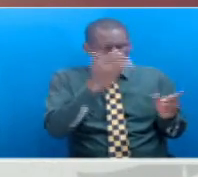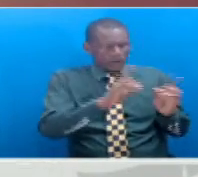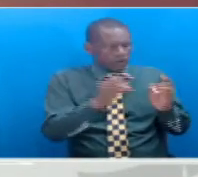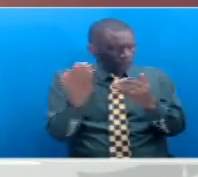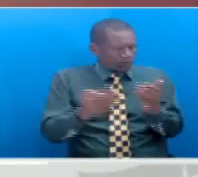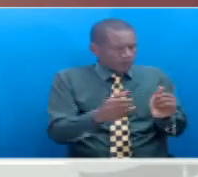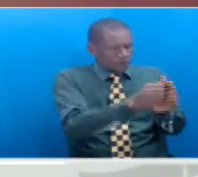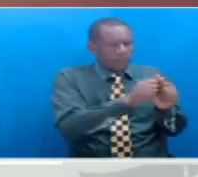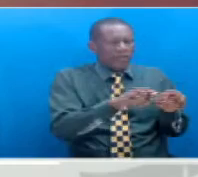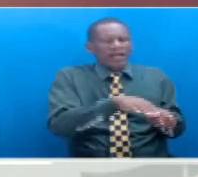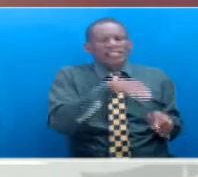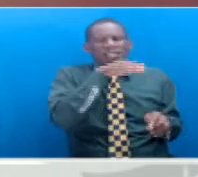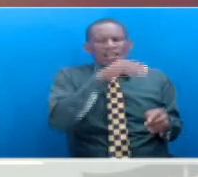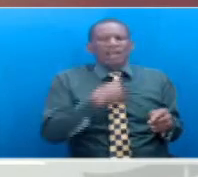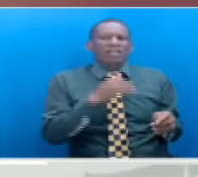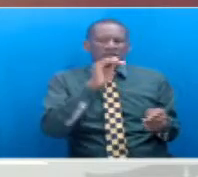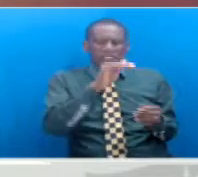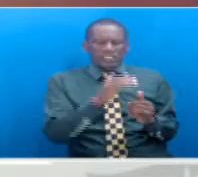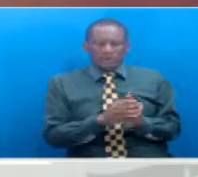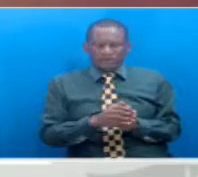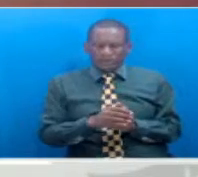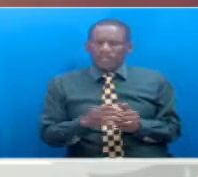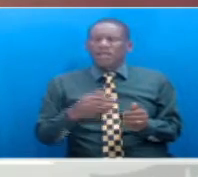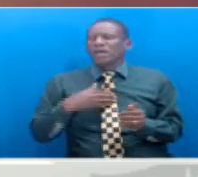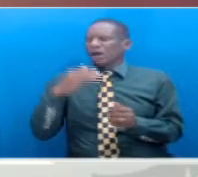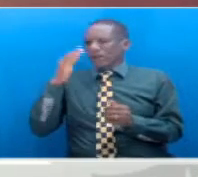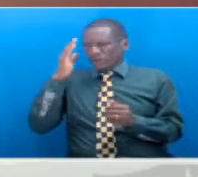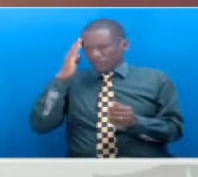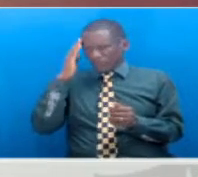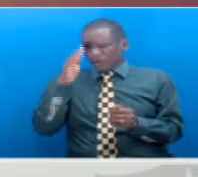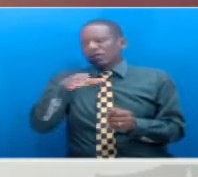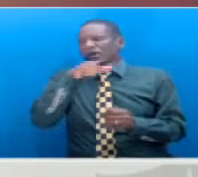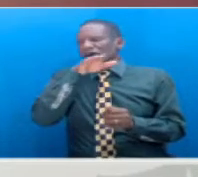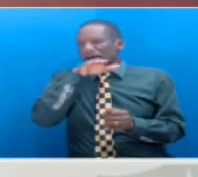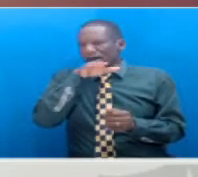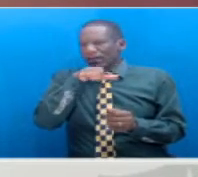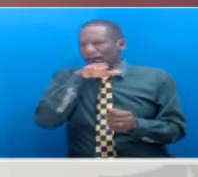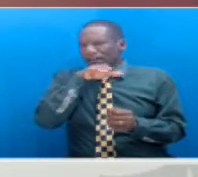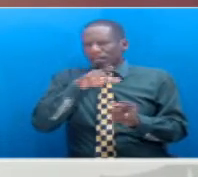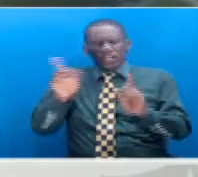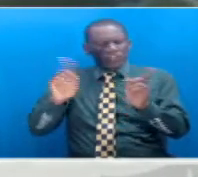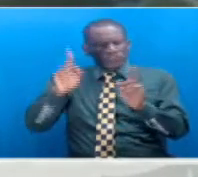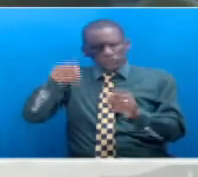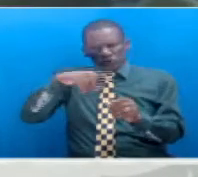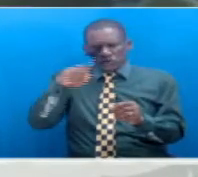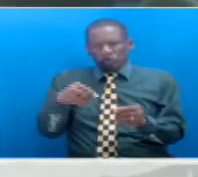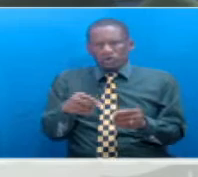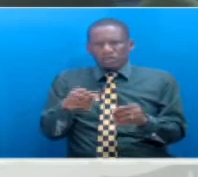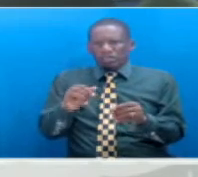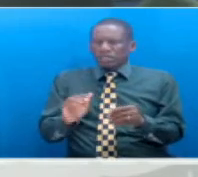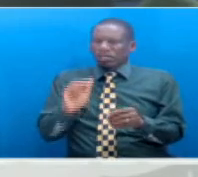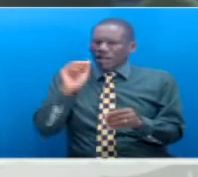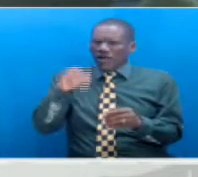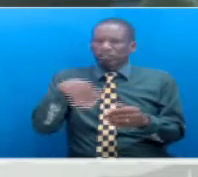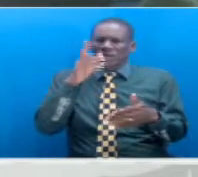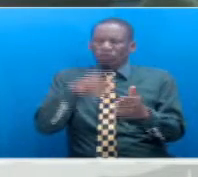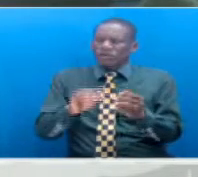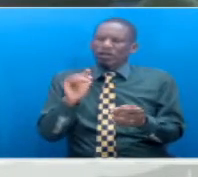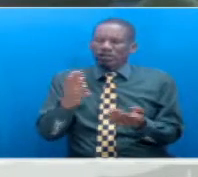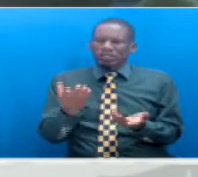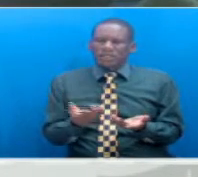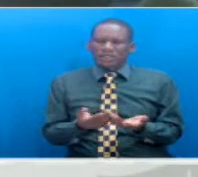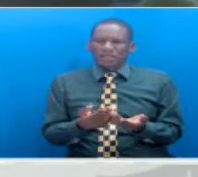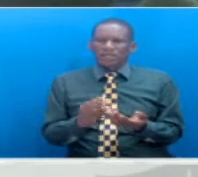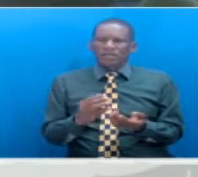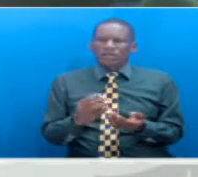Raila Odinga has asked? I think Raila Odinga is not wrong in asking what he's asking,